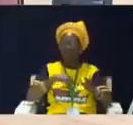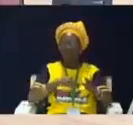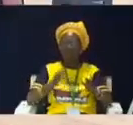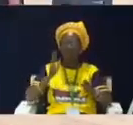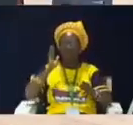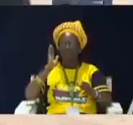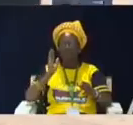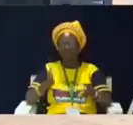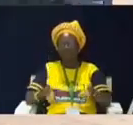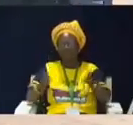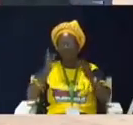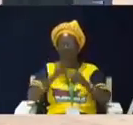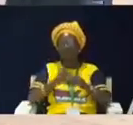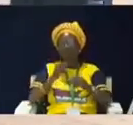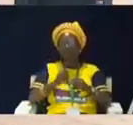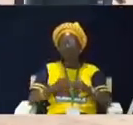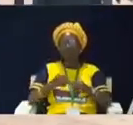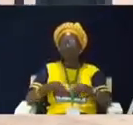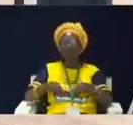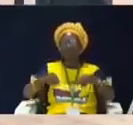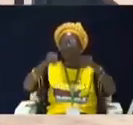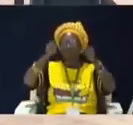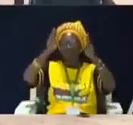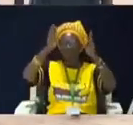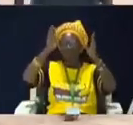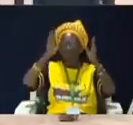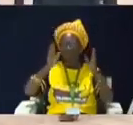Jesus, we lift your name.